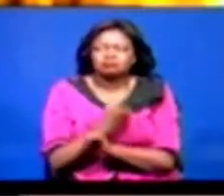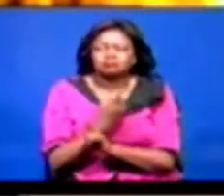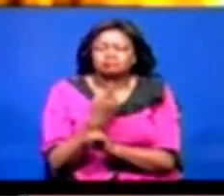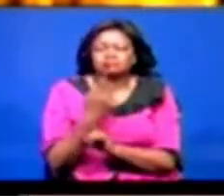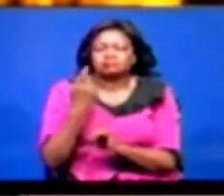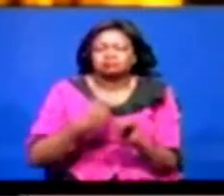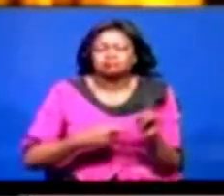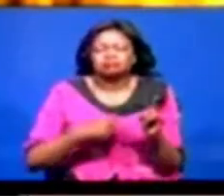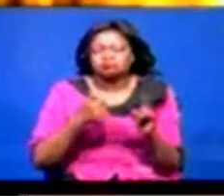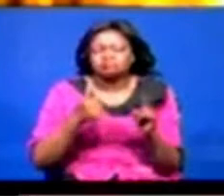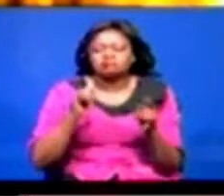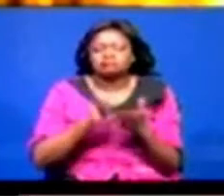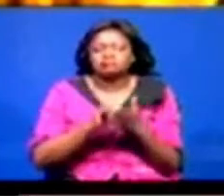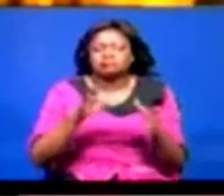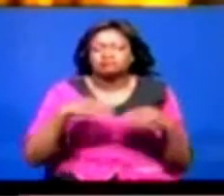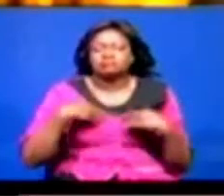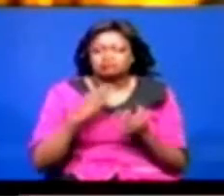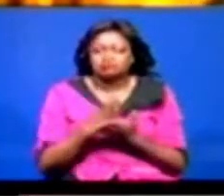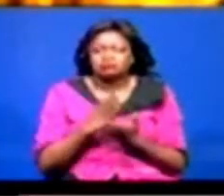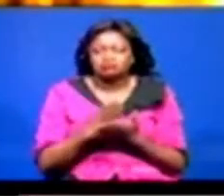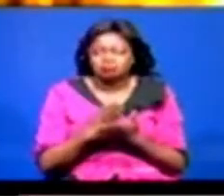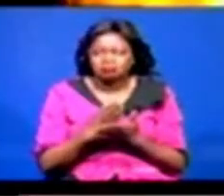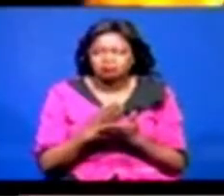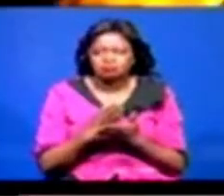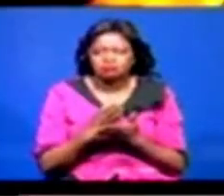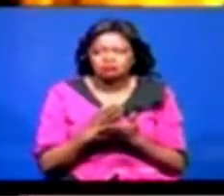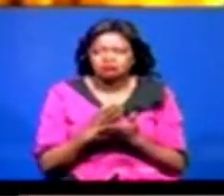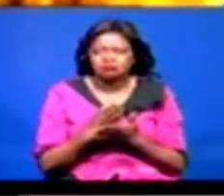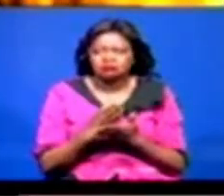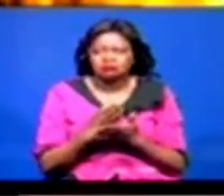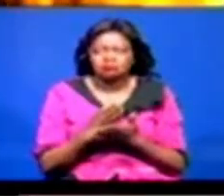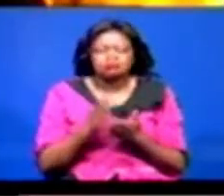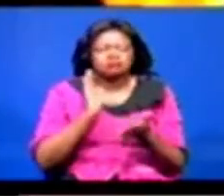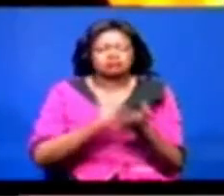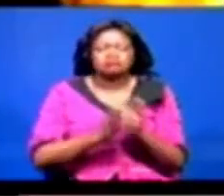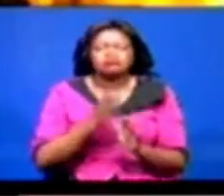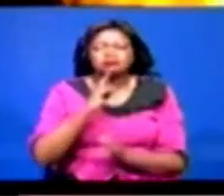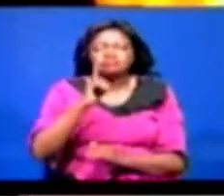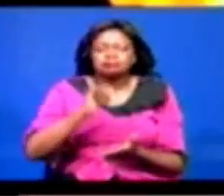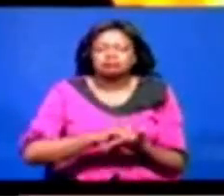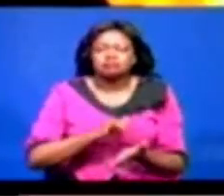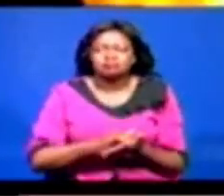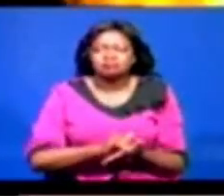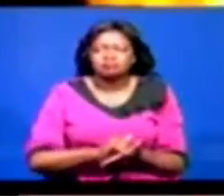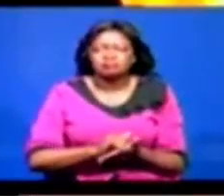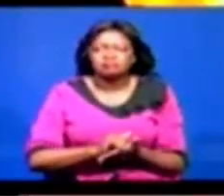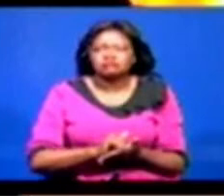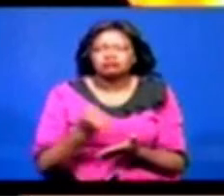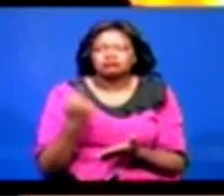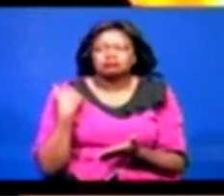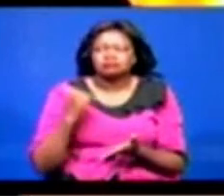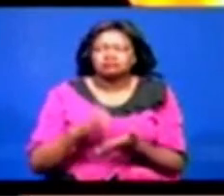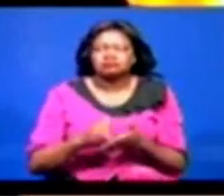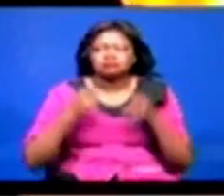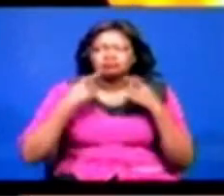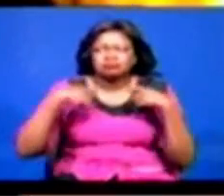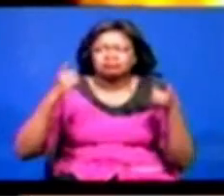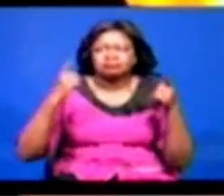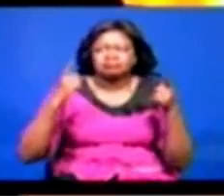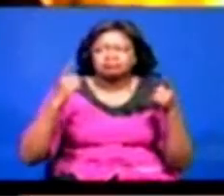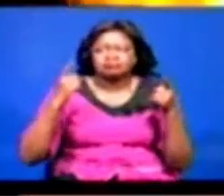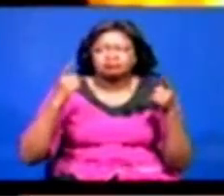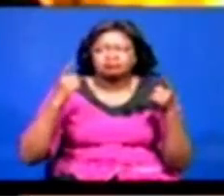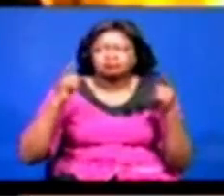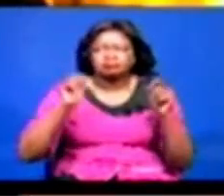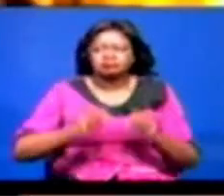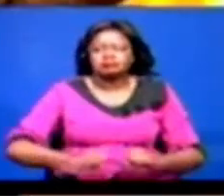received. In fact, as my learned senior correctly says, nobody is saying that the number that was declared by the chairman